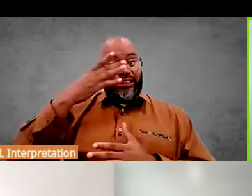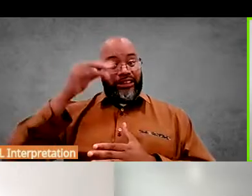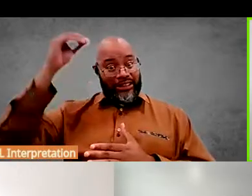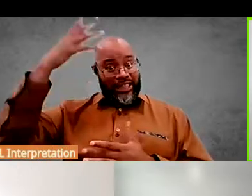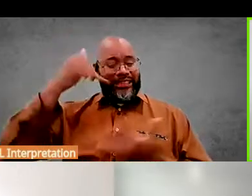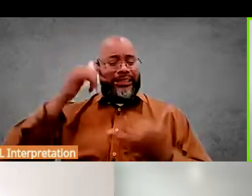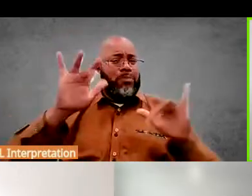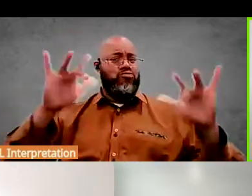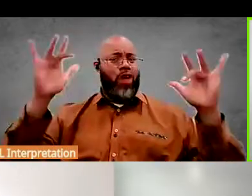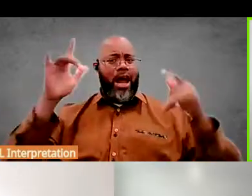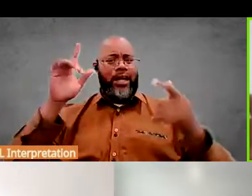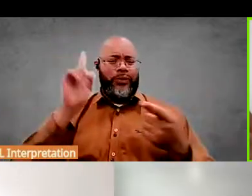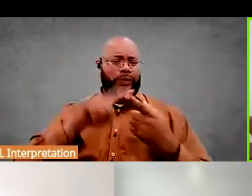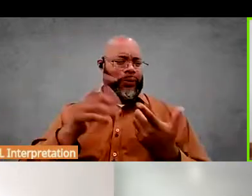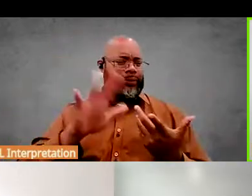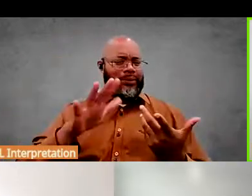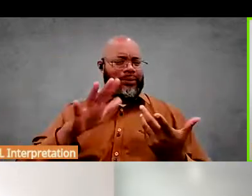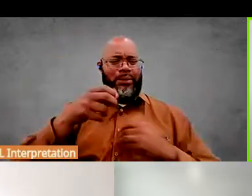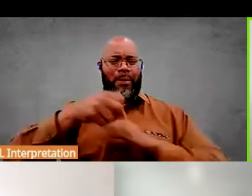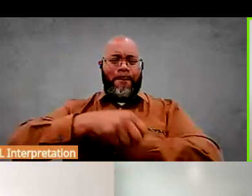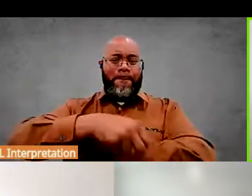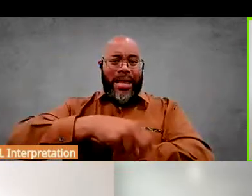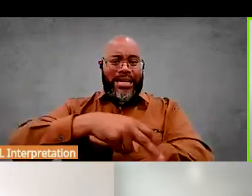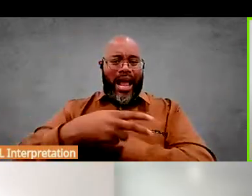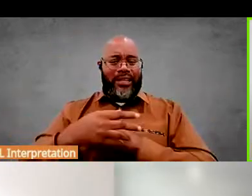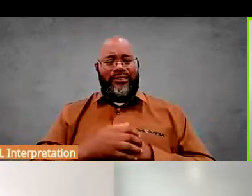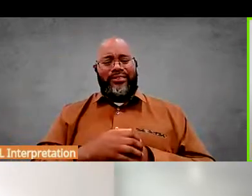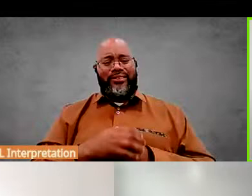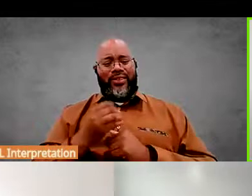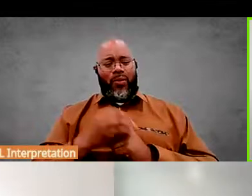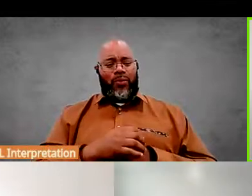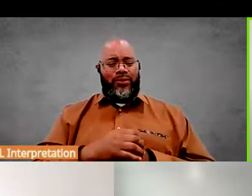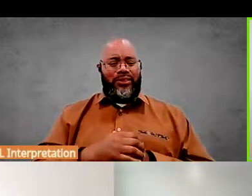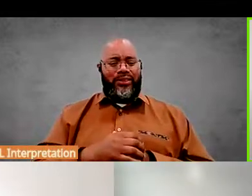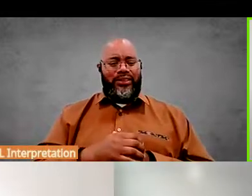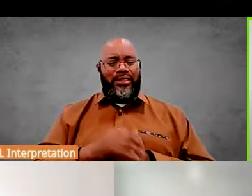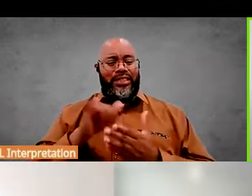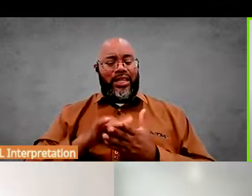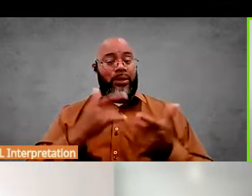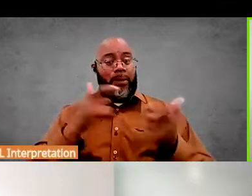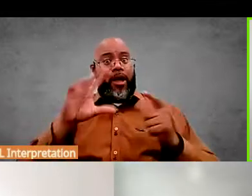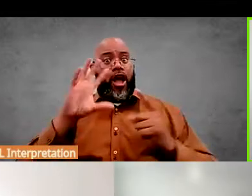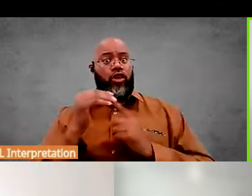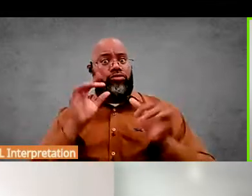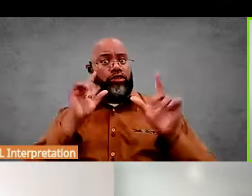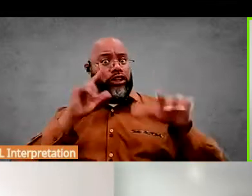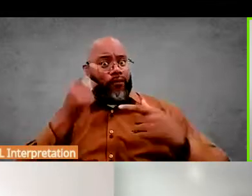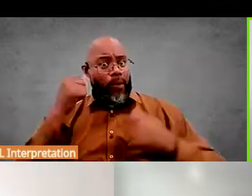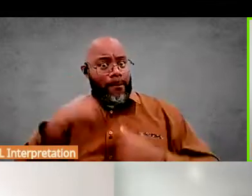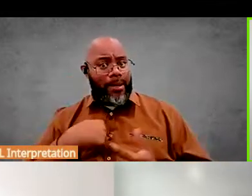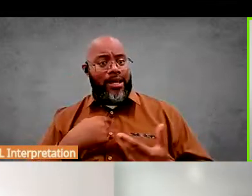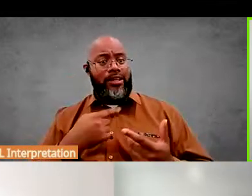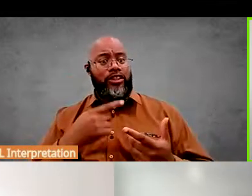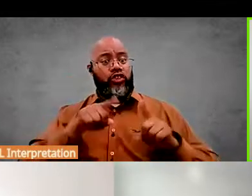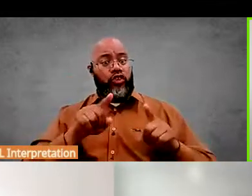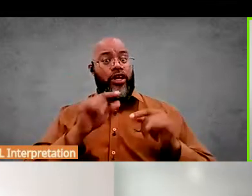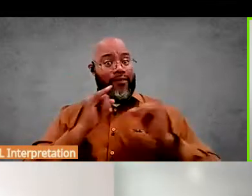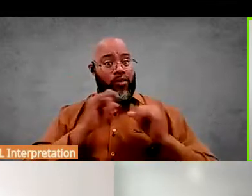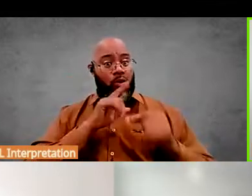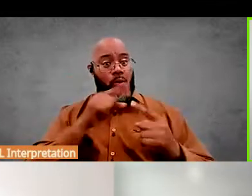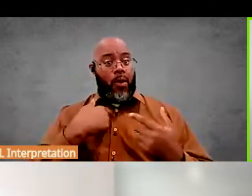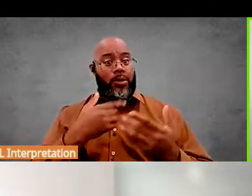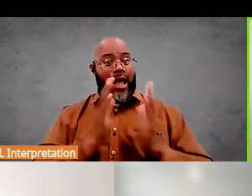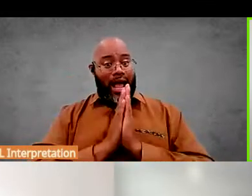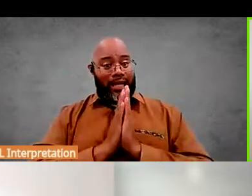bright until like midnight, right? So that was a big cultural shock for me. In fact, during the interview, when I was being